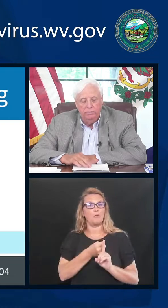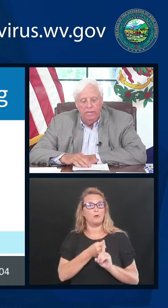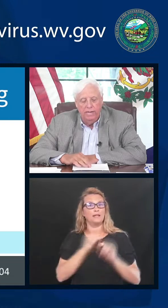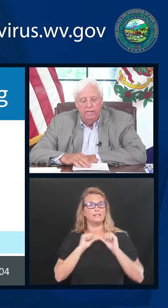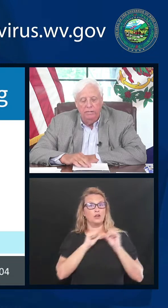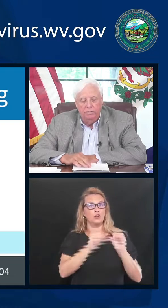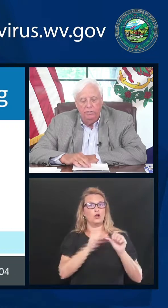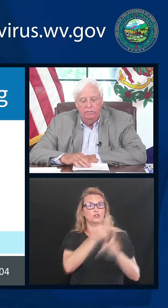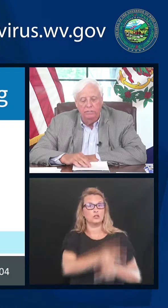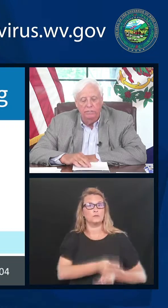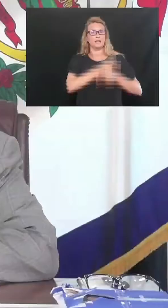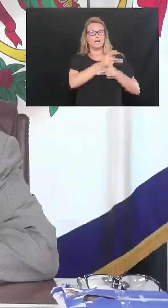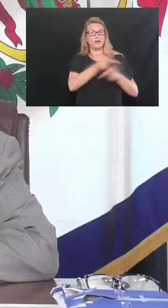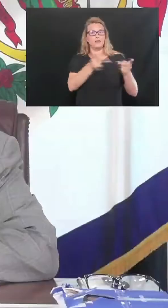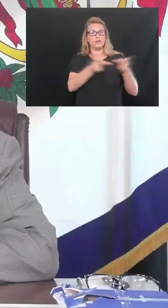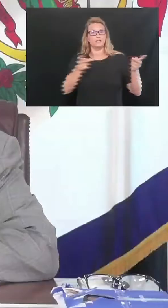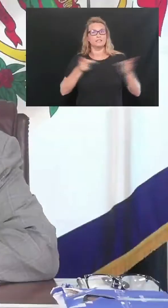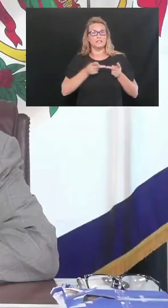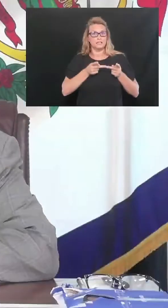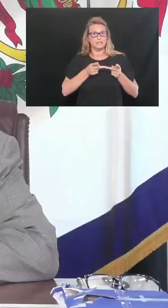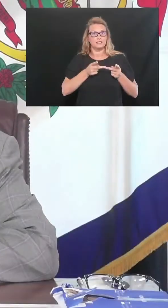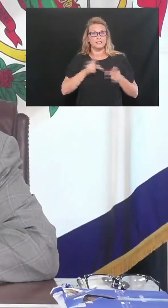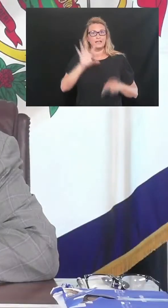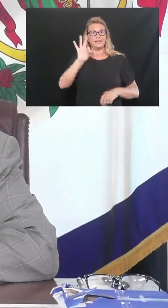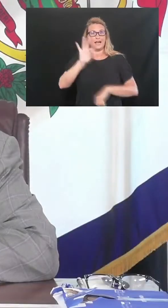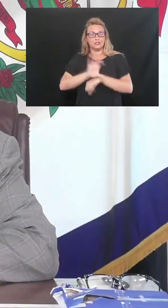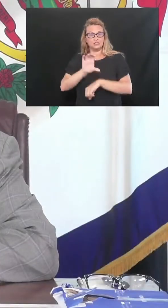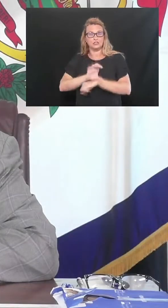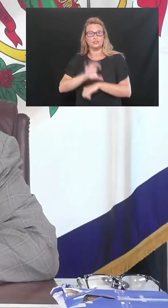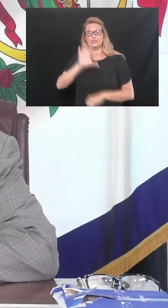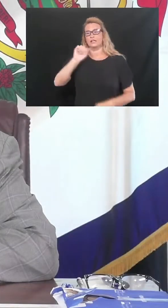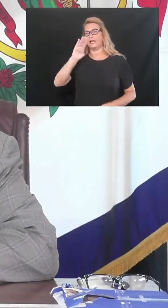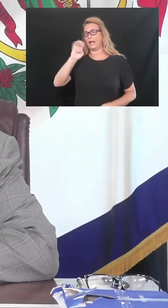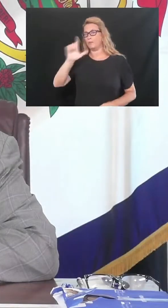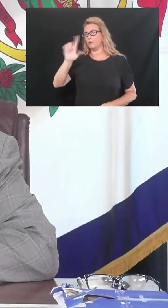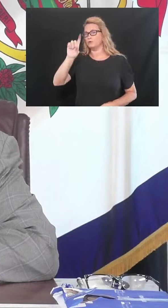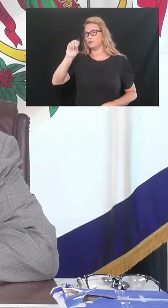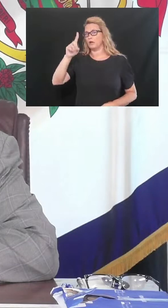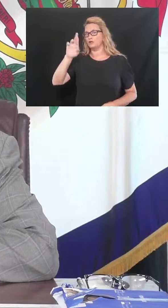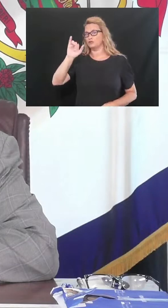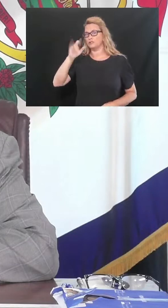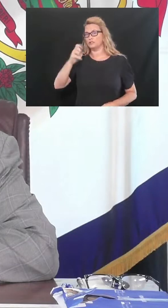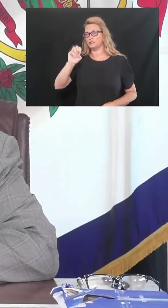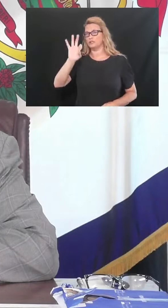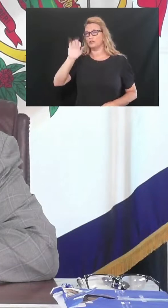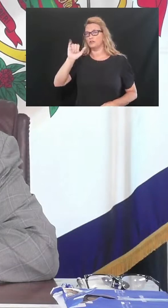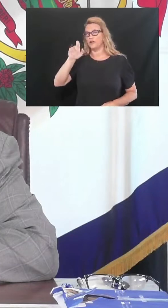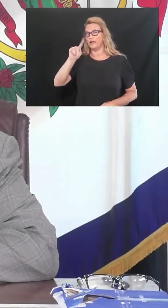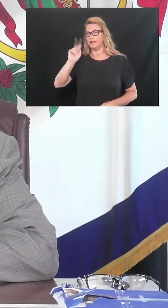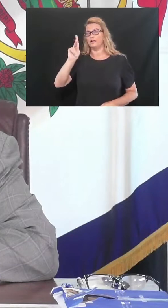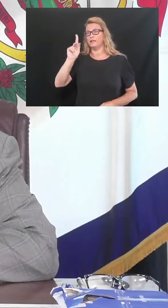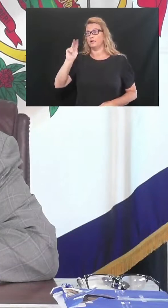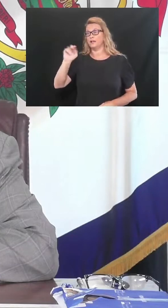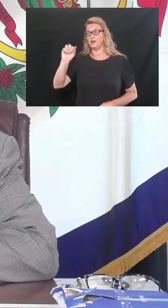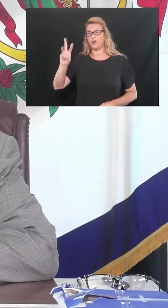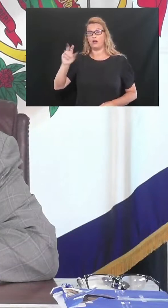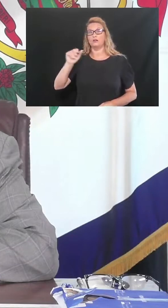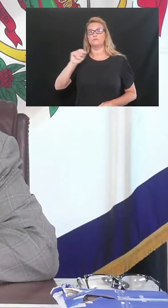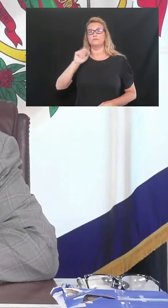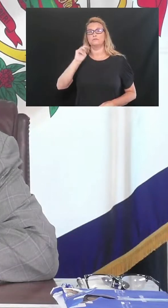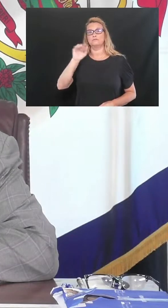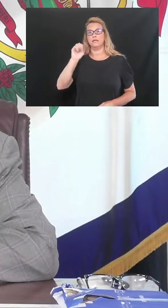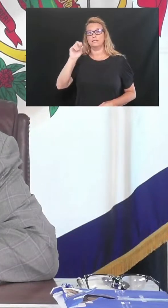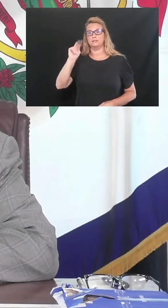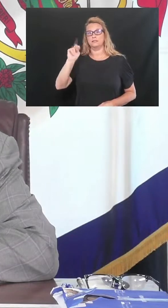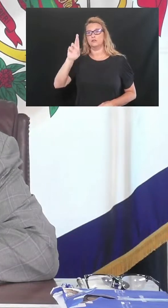facilities, 9 in the churches in 9 counties. That's Cabell, Doddridge, Fayette, Kanawha, Mason, Putnam, Raleigh, Taylor, and